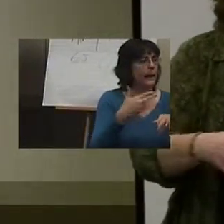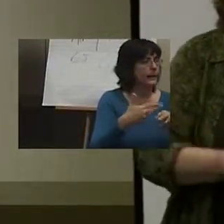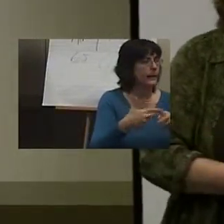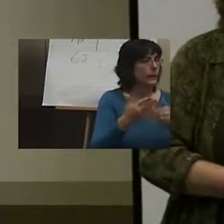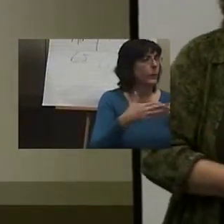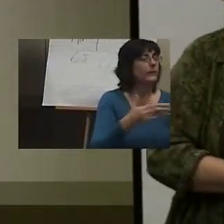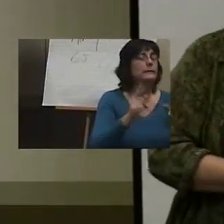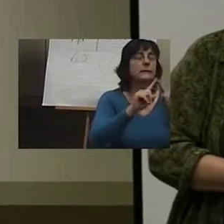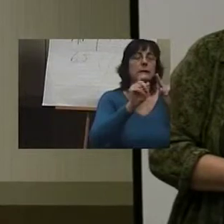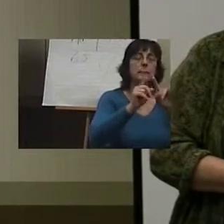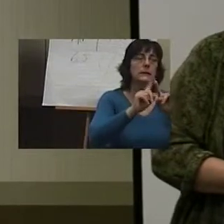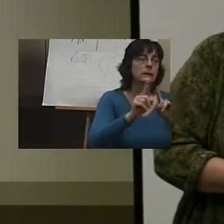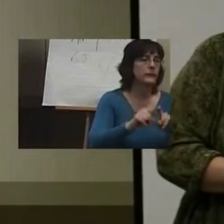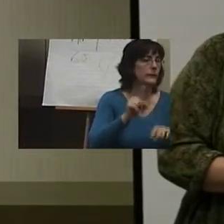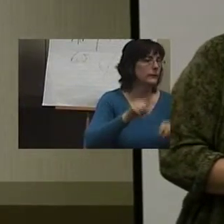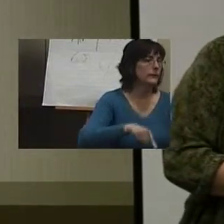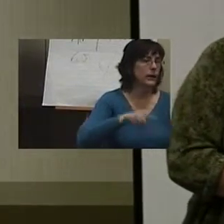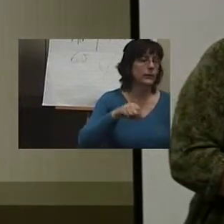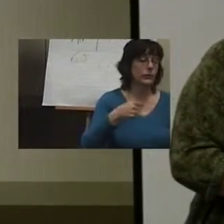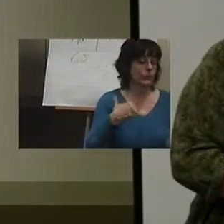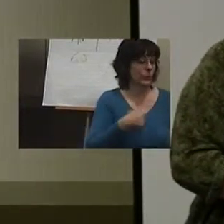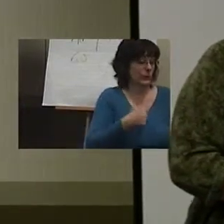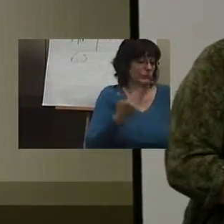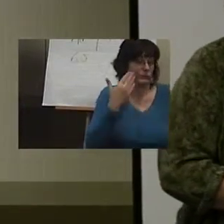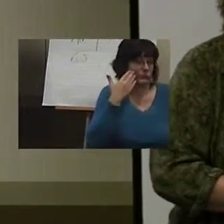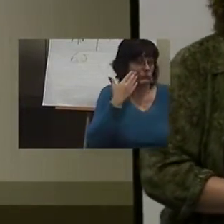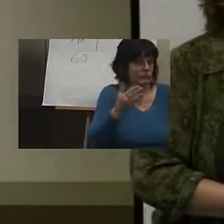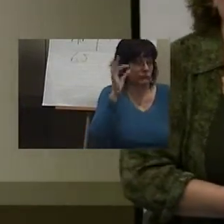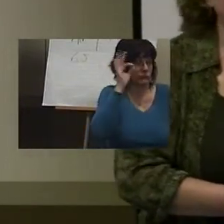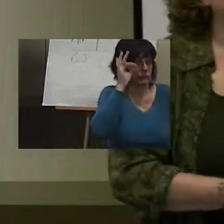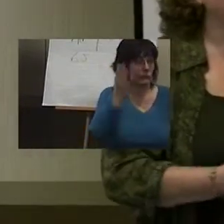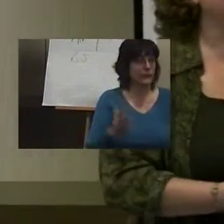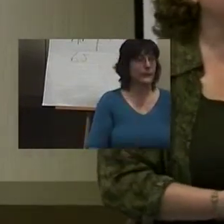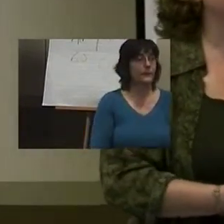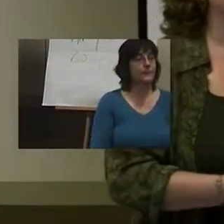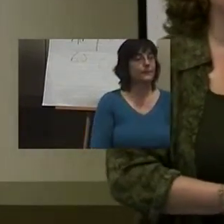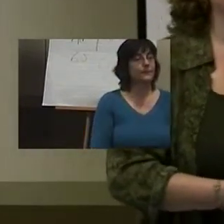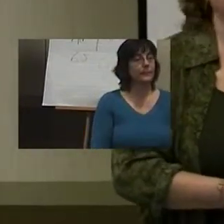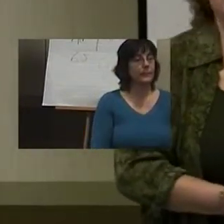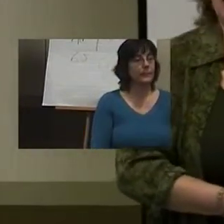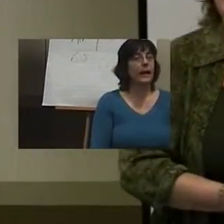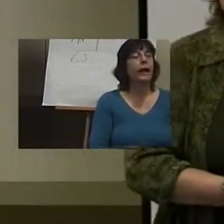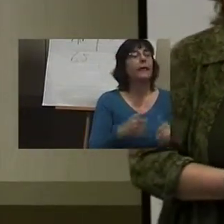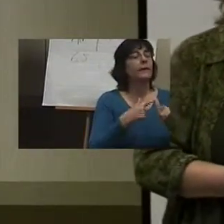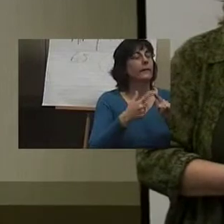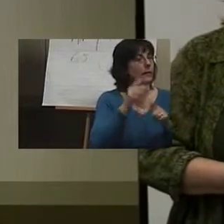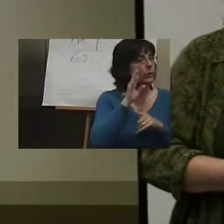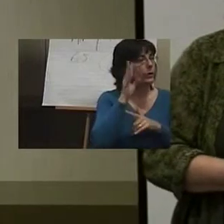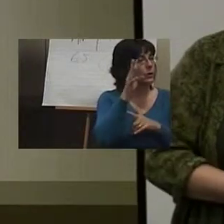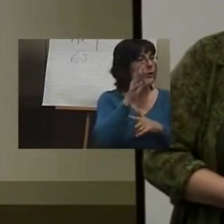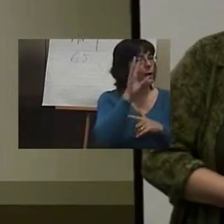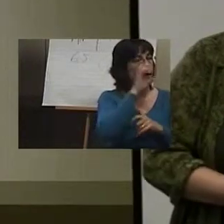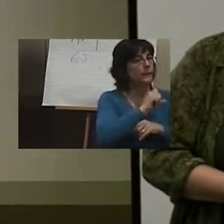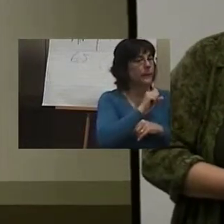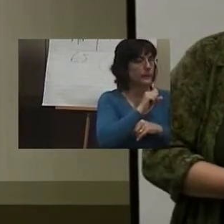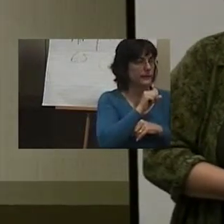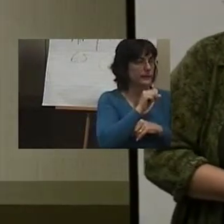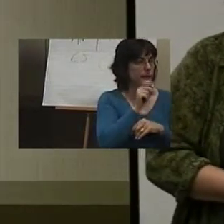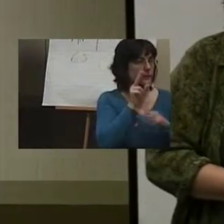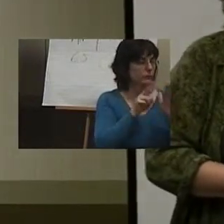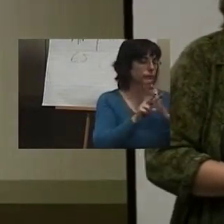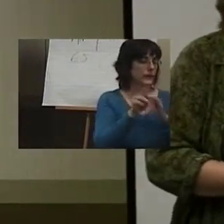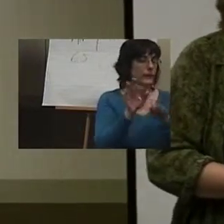many environmental variables that we might not be aware of. And again, then we come up with our hypothesis of